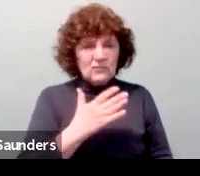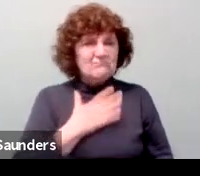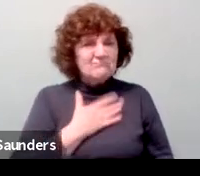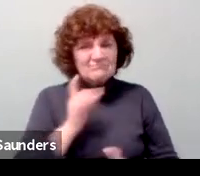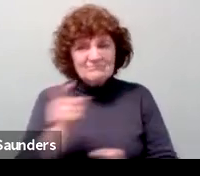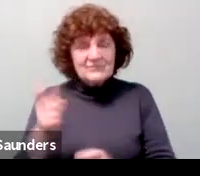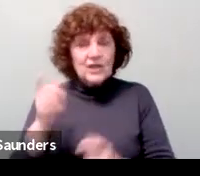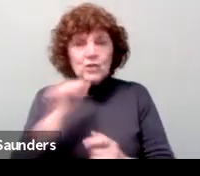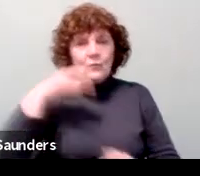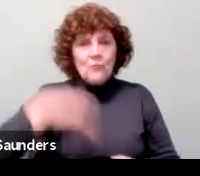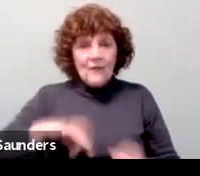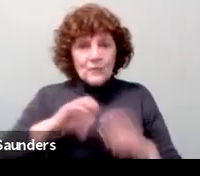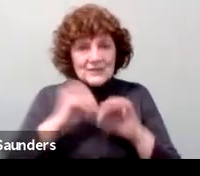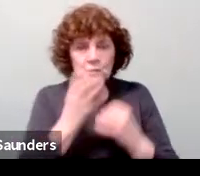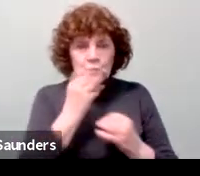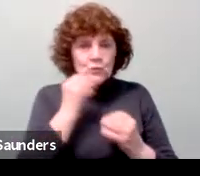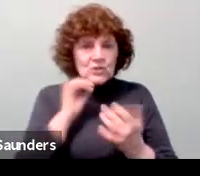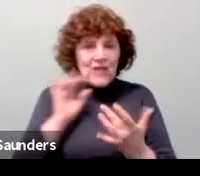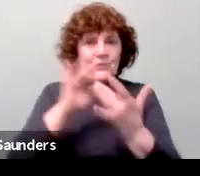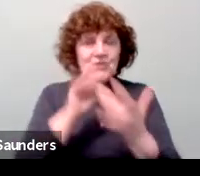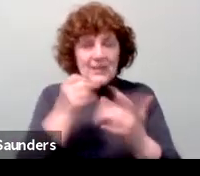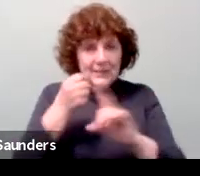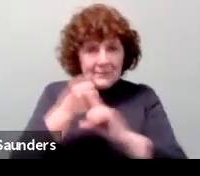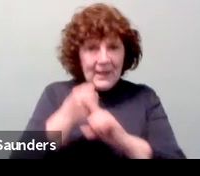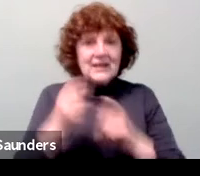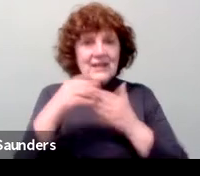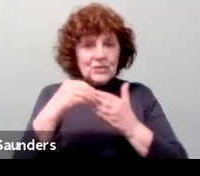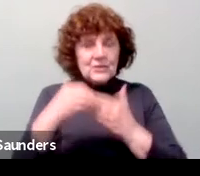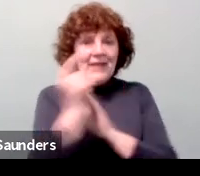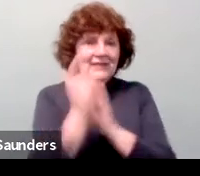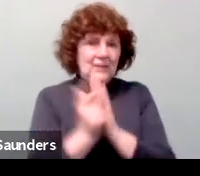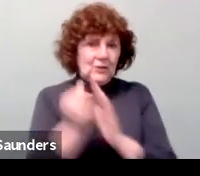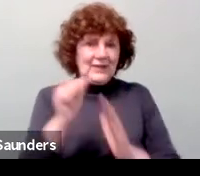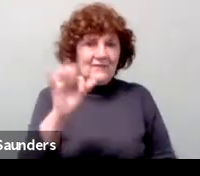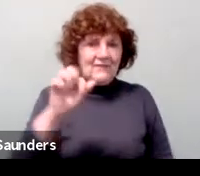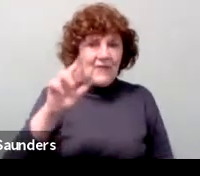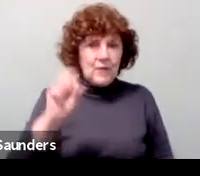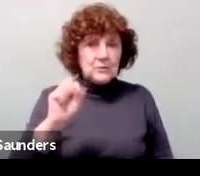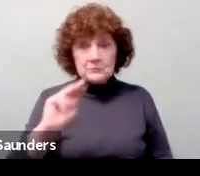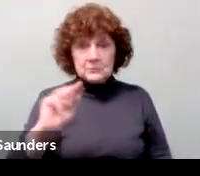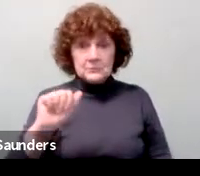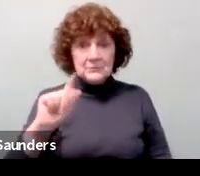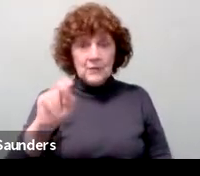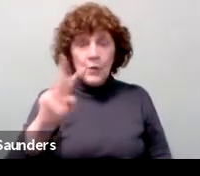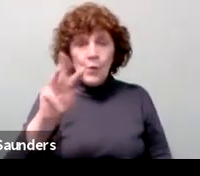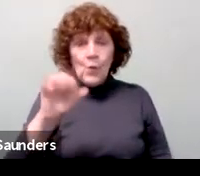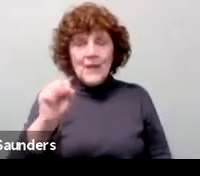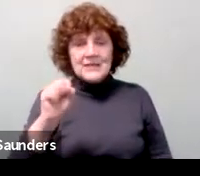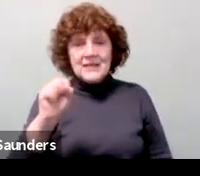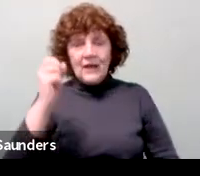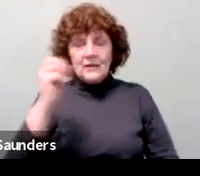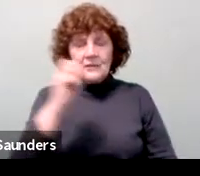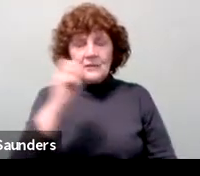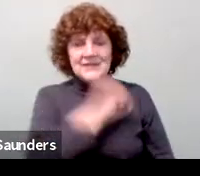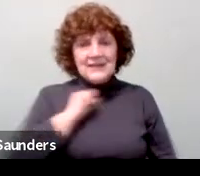and impact, leadership, and legal affairs. Matan was a Senate-confirmed Obama